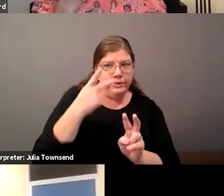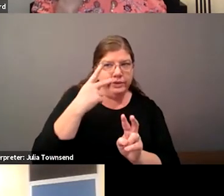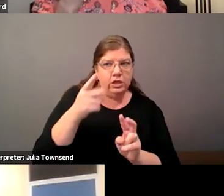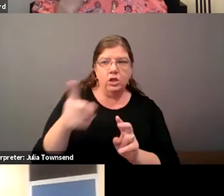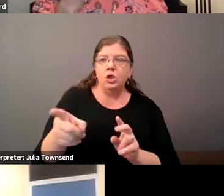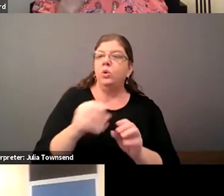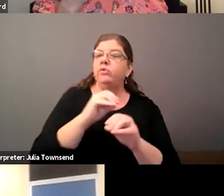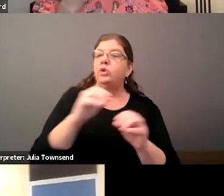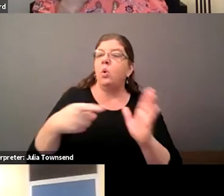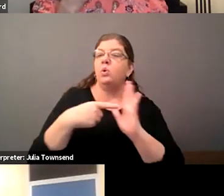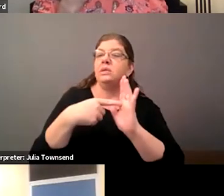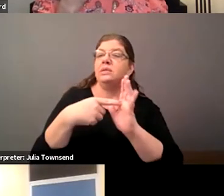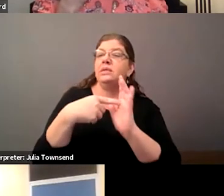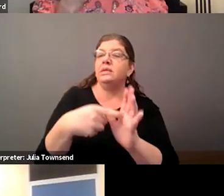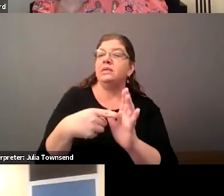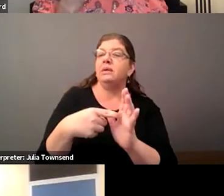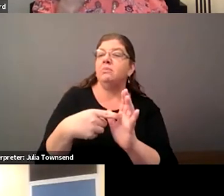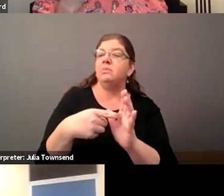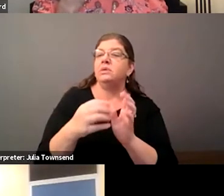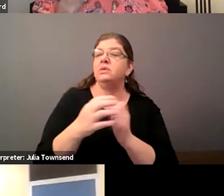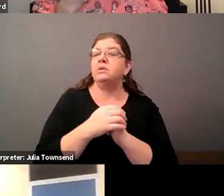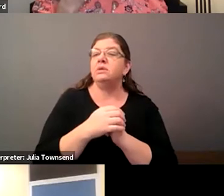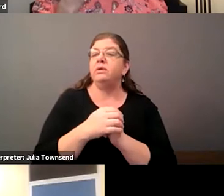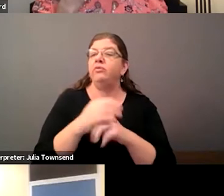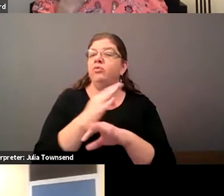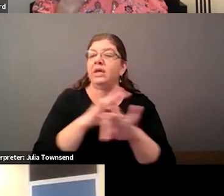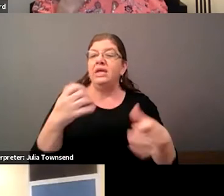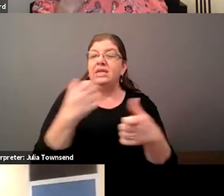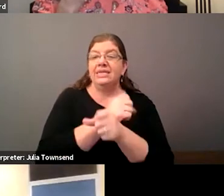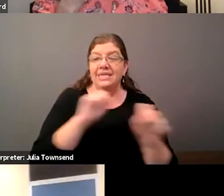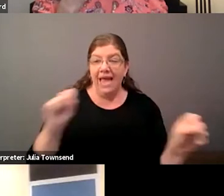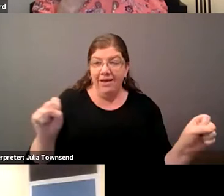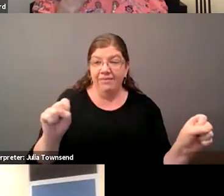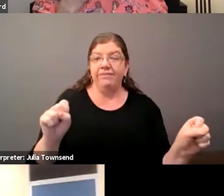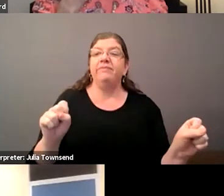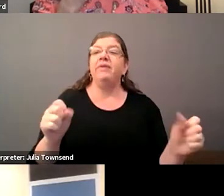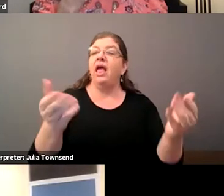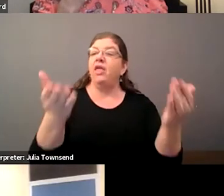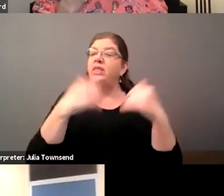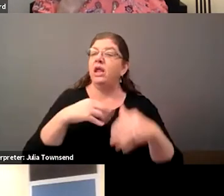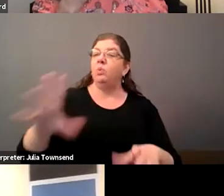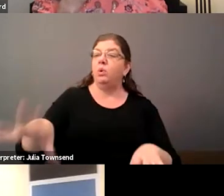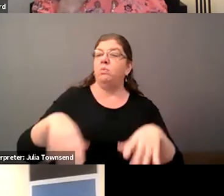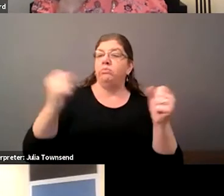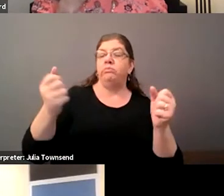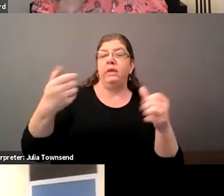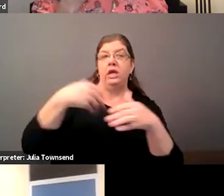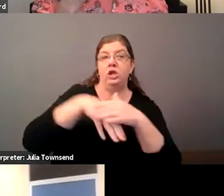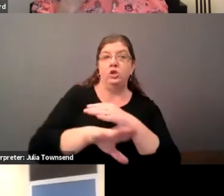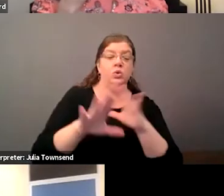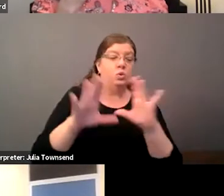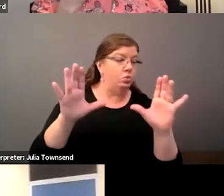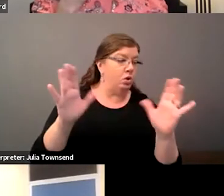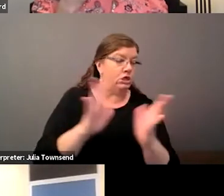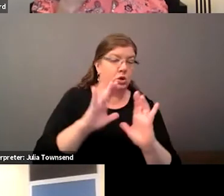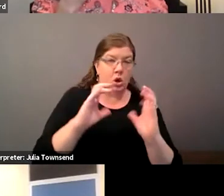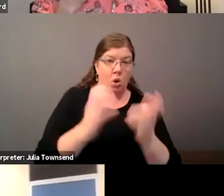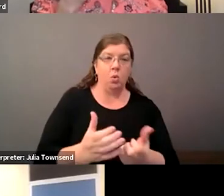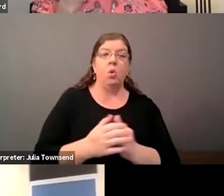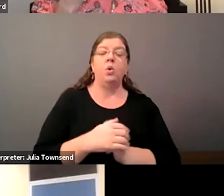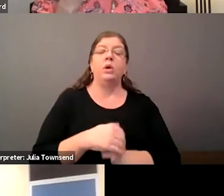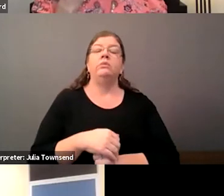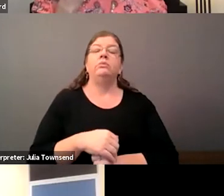symptom-free that you're safe and then we will bring you into a cohort and so um